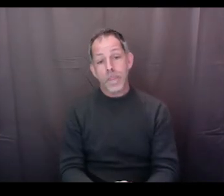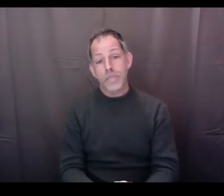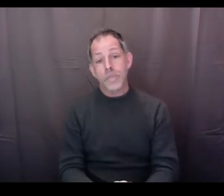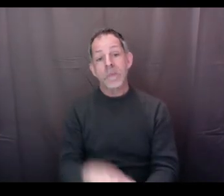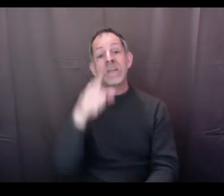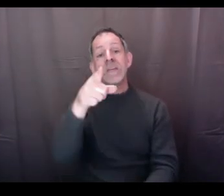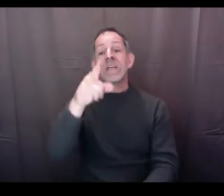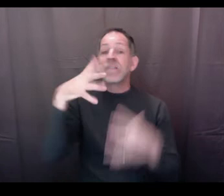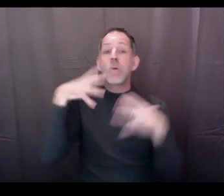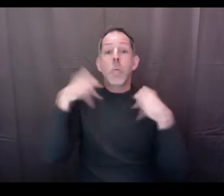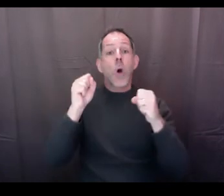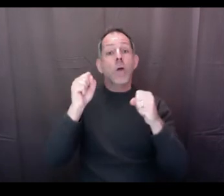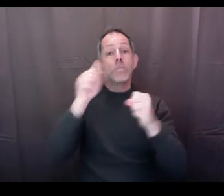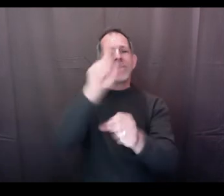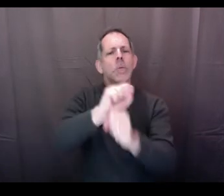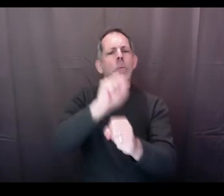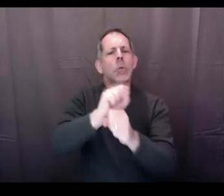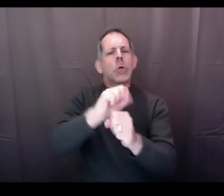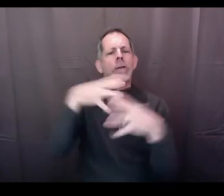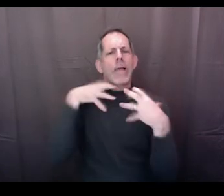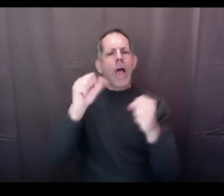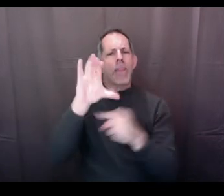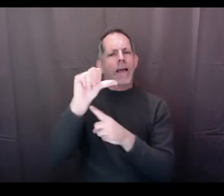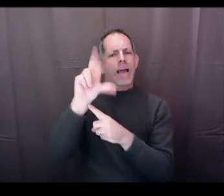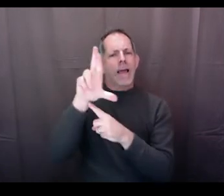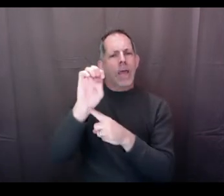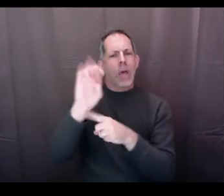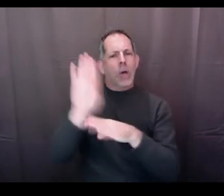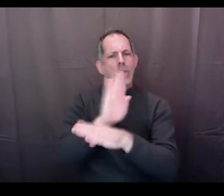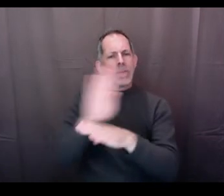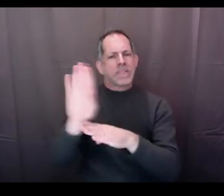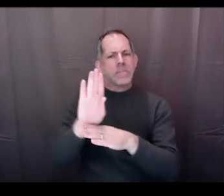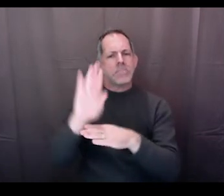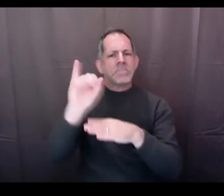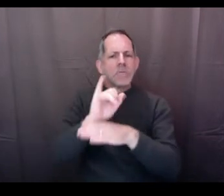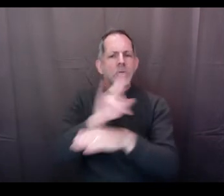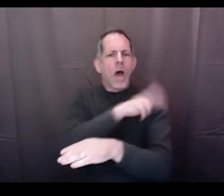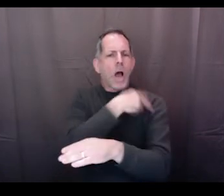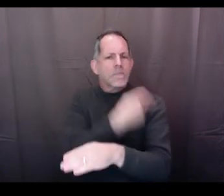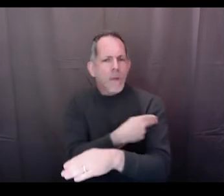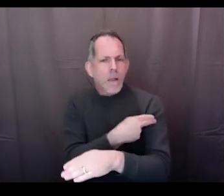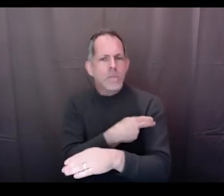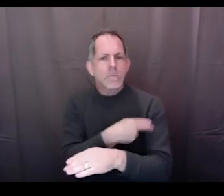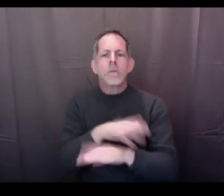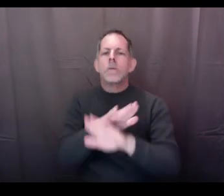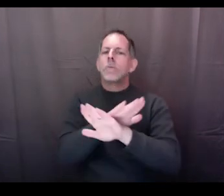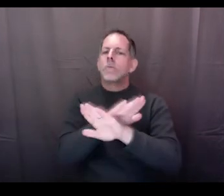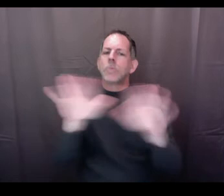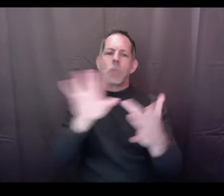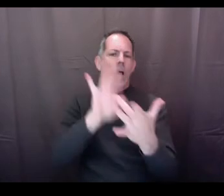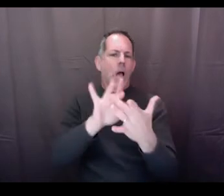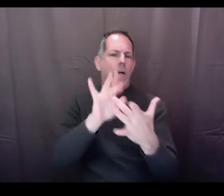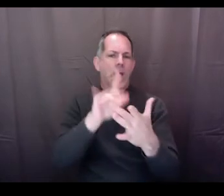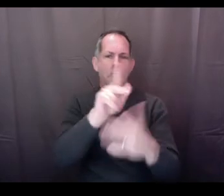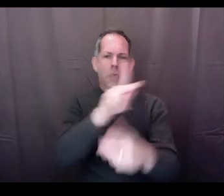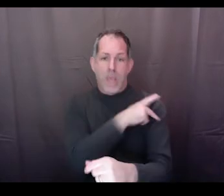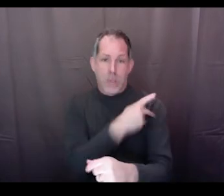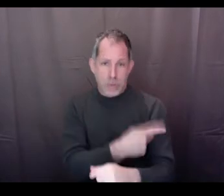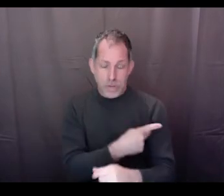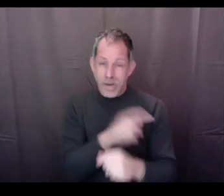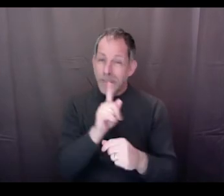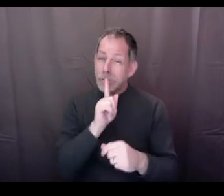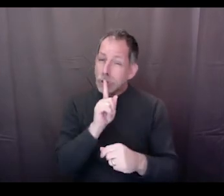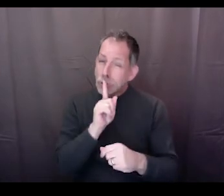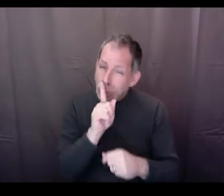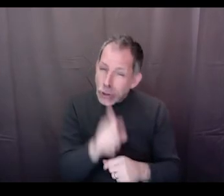in healthcare and other sectors that come face to face with patients or clients, then they have